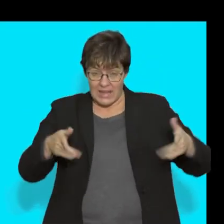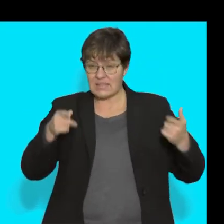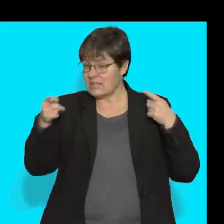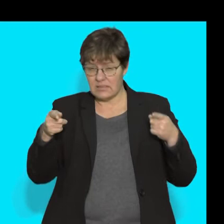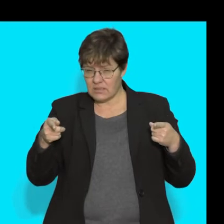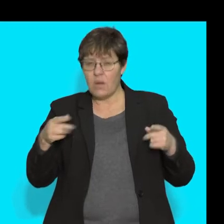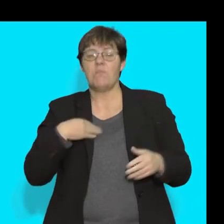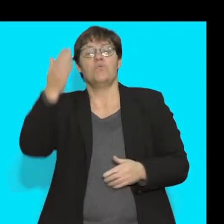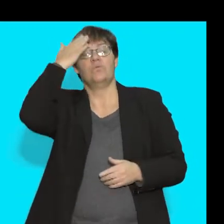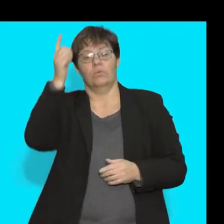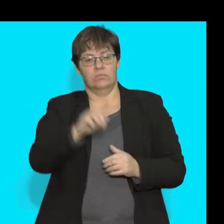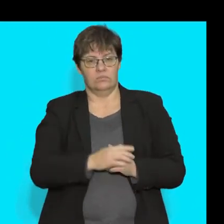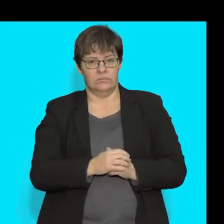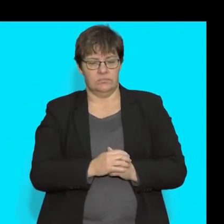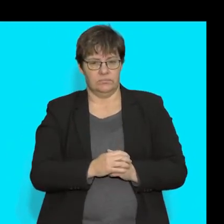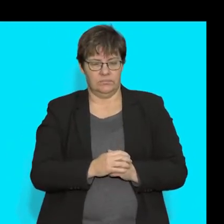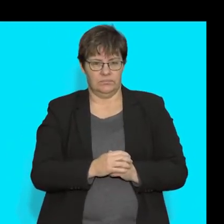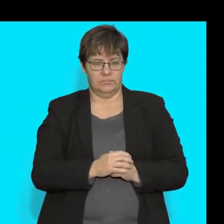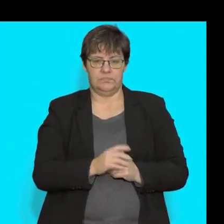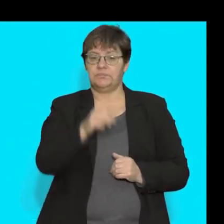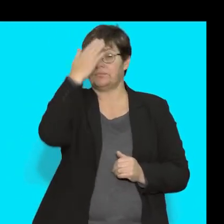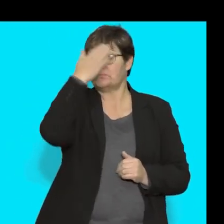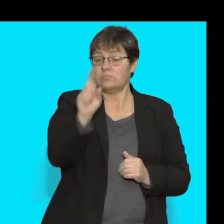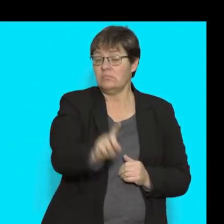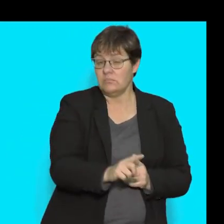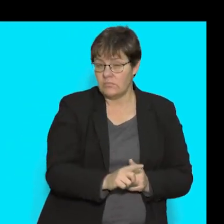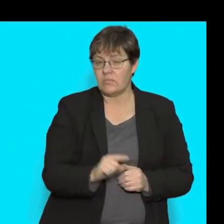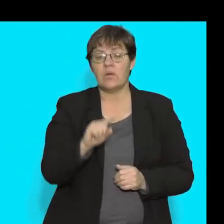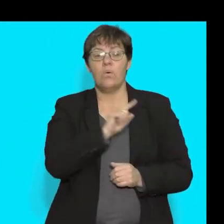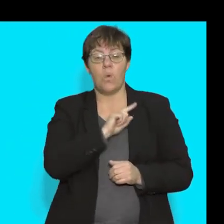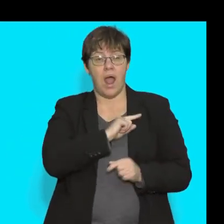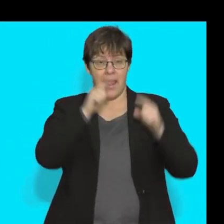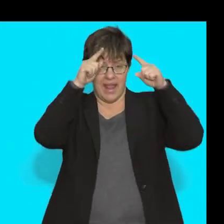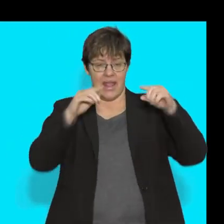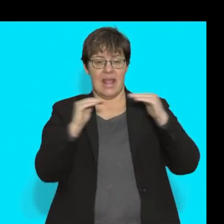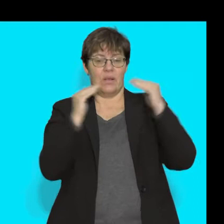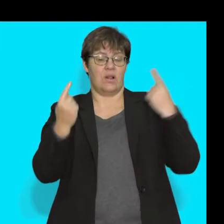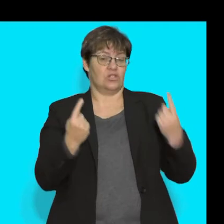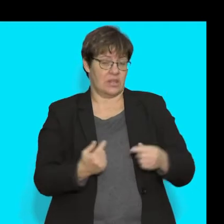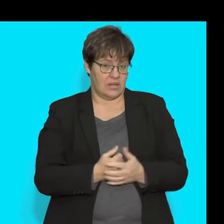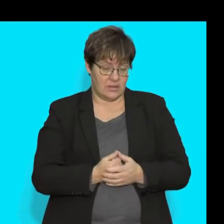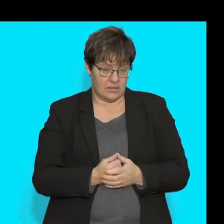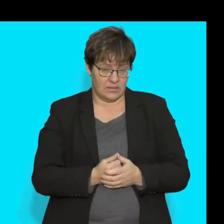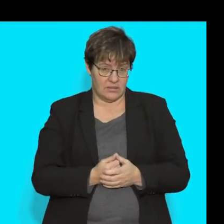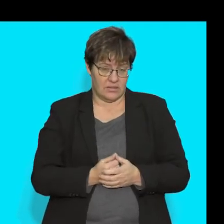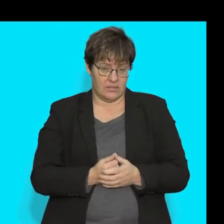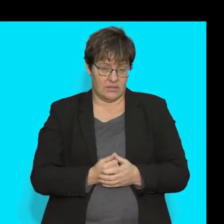because of the lines being parallel? What do you now know because of the lines being equal to each other?